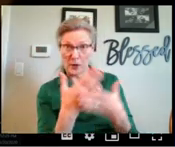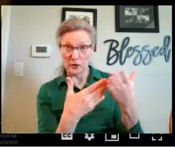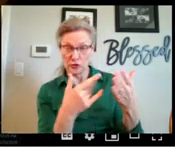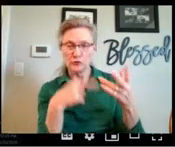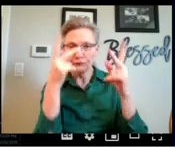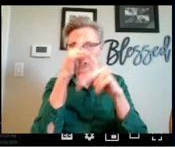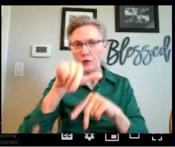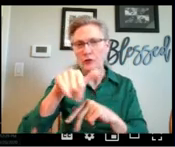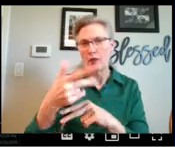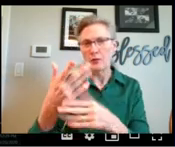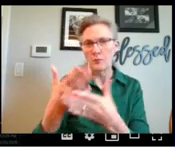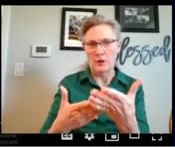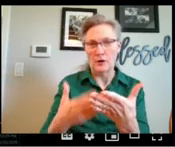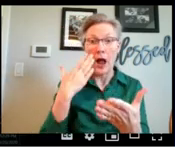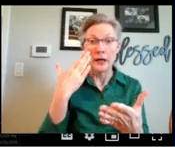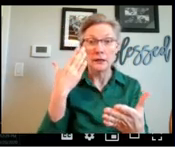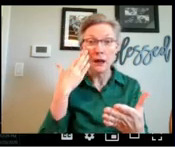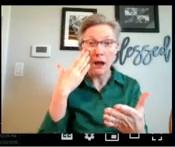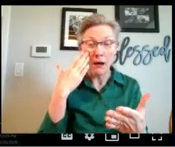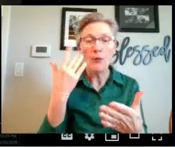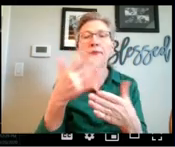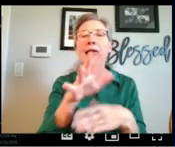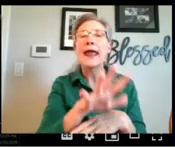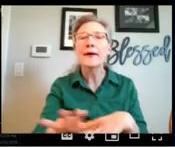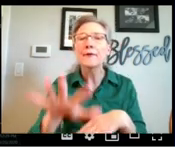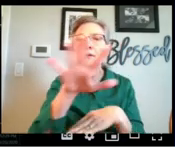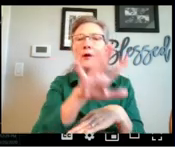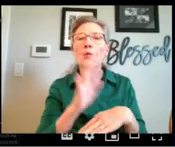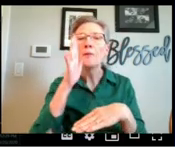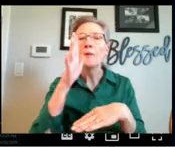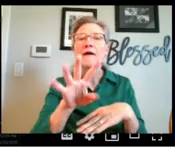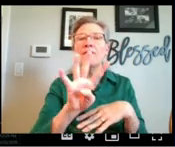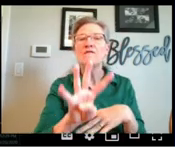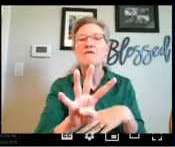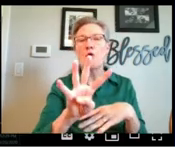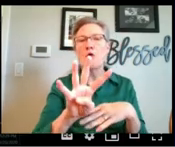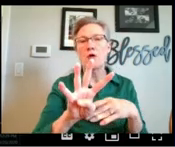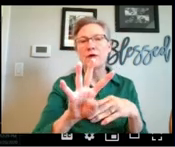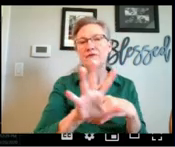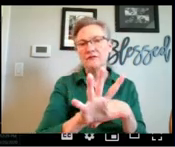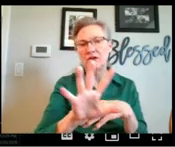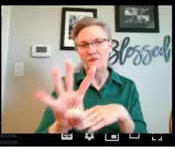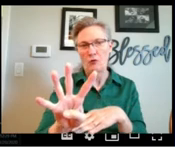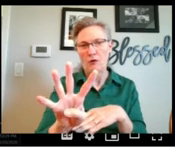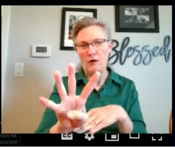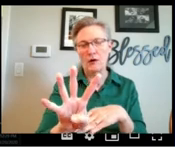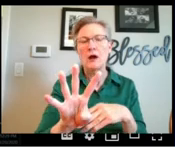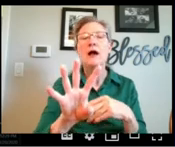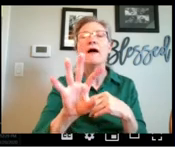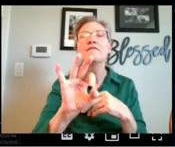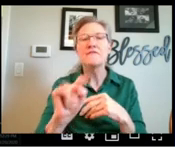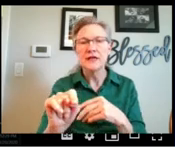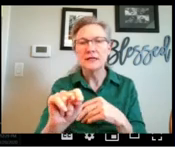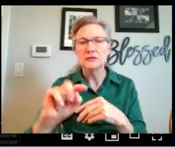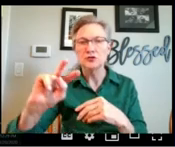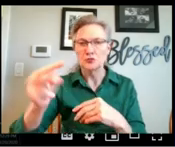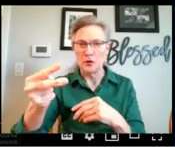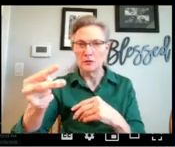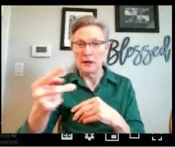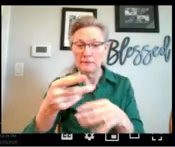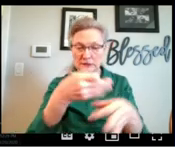part. So I know that my area is 54 feet squared. So I'm going to substitute in that